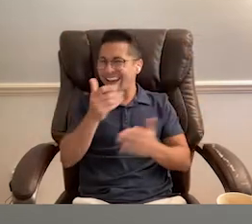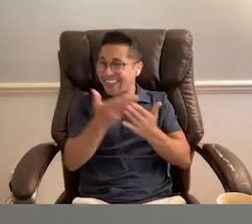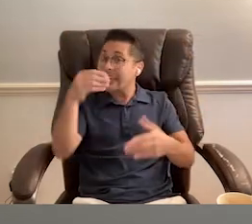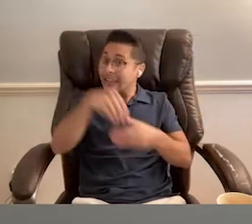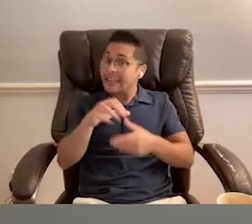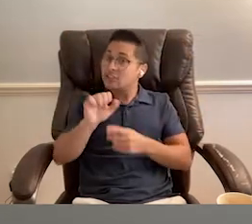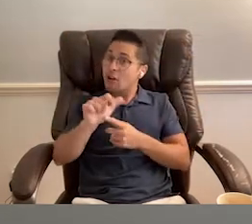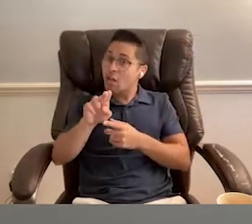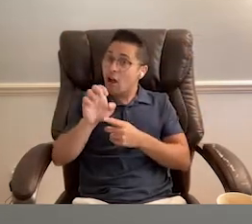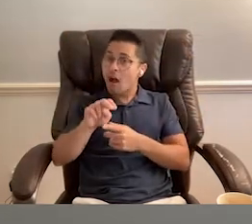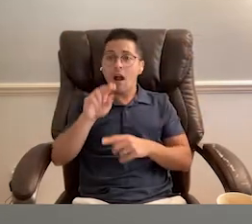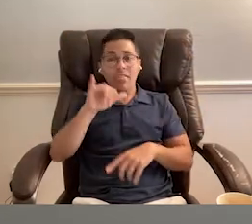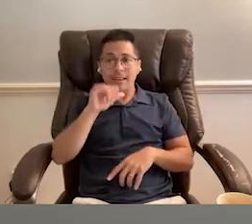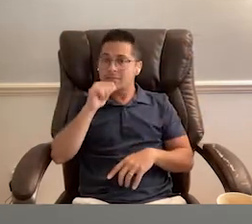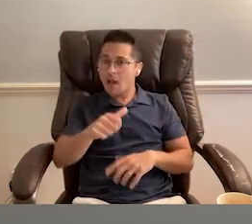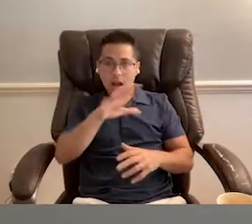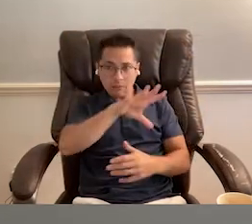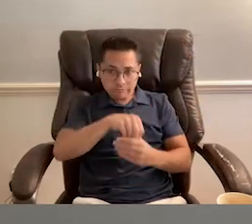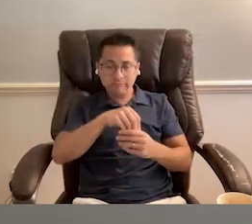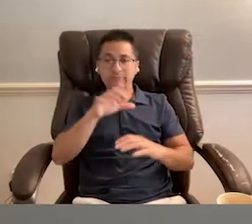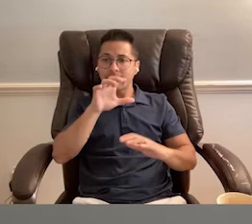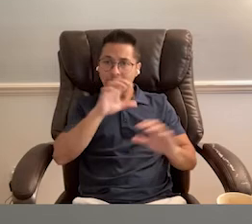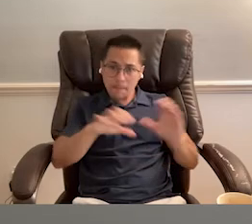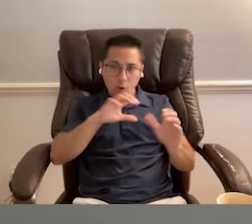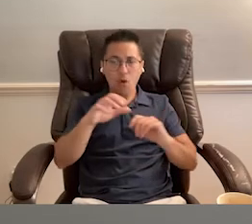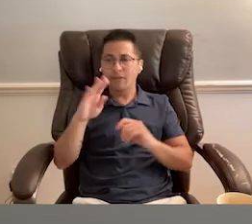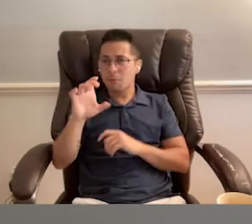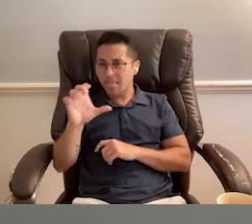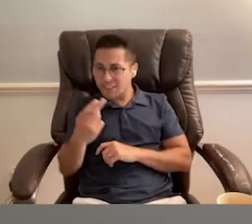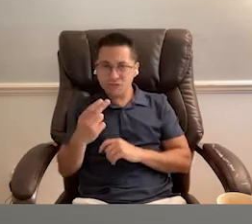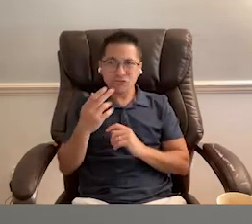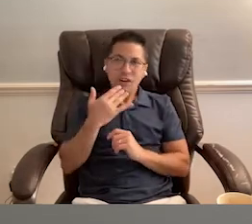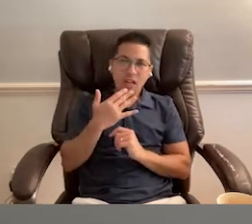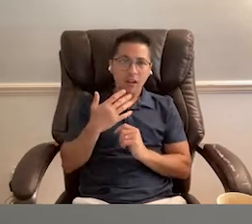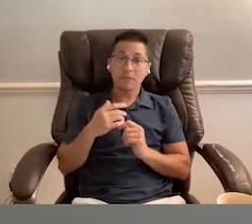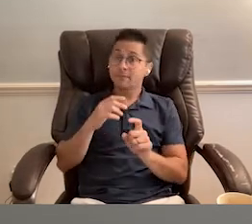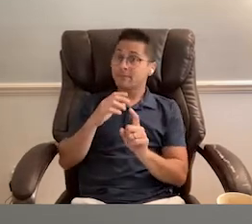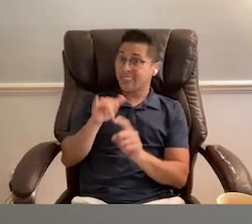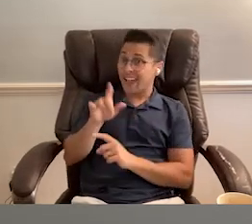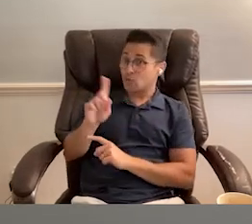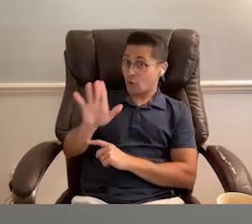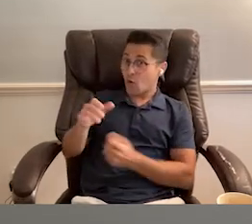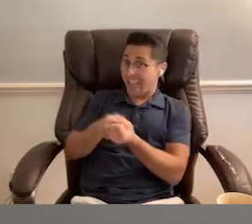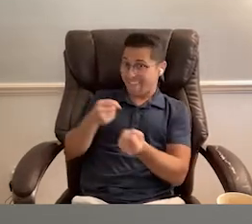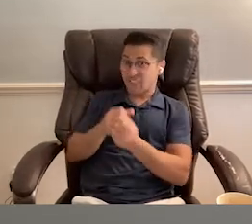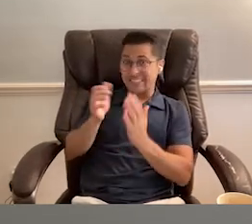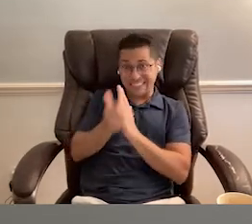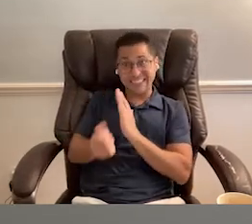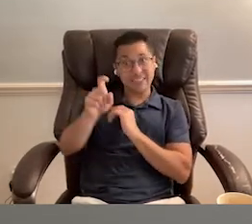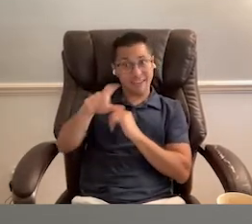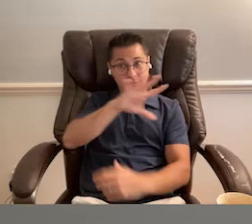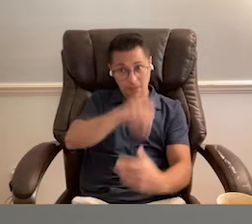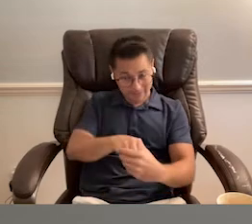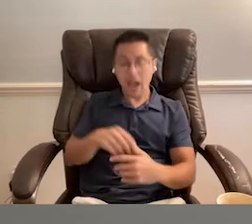salon that does not involve the chemicals for bleaching and coloring and whatever hair. That's where your advocacy skills need to come in. I hear